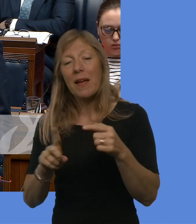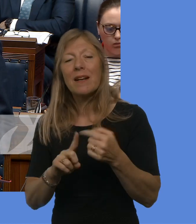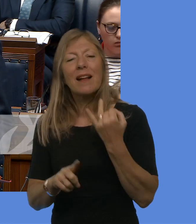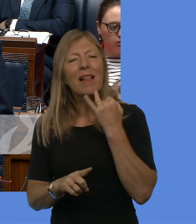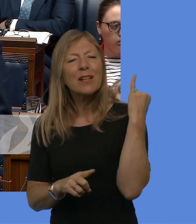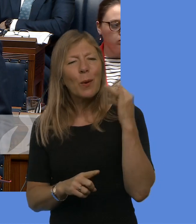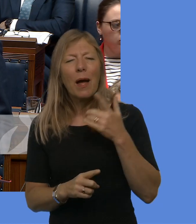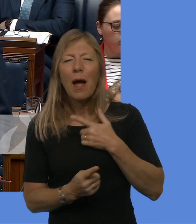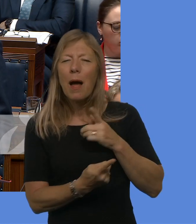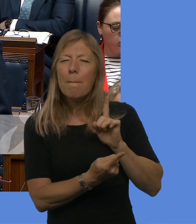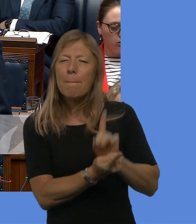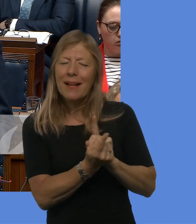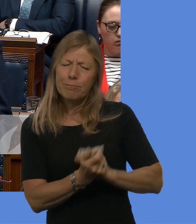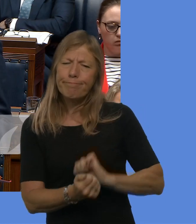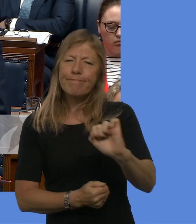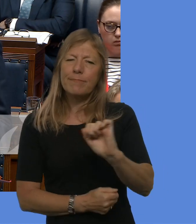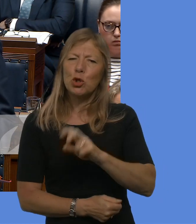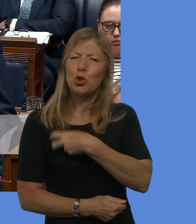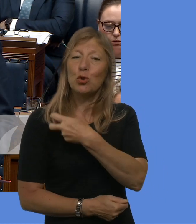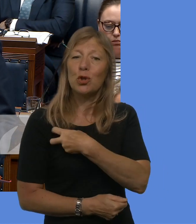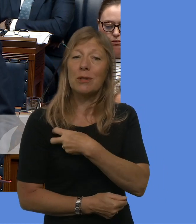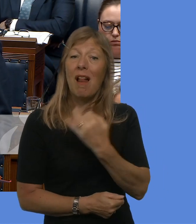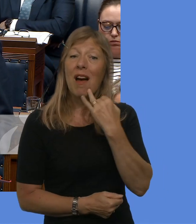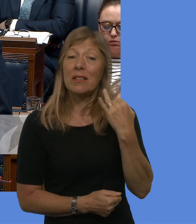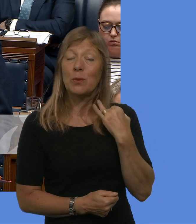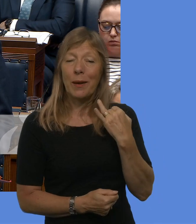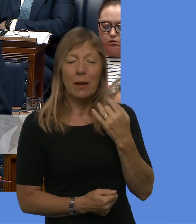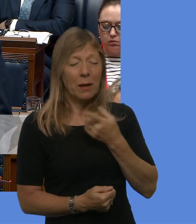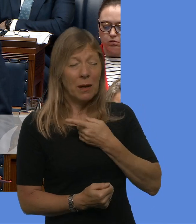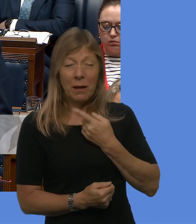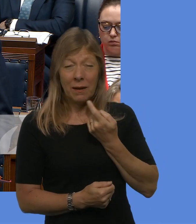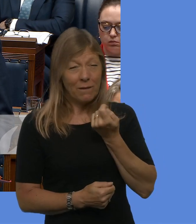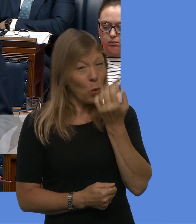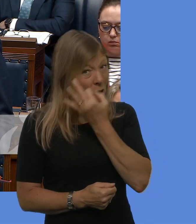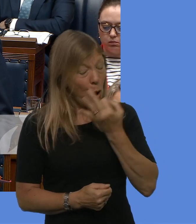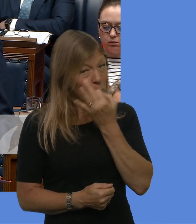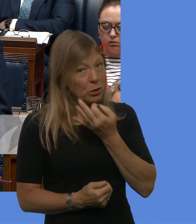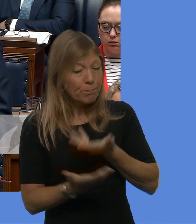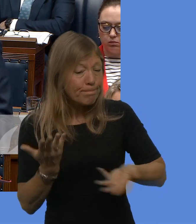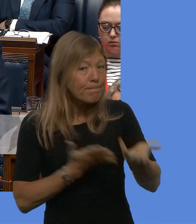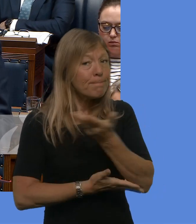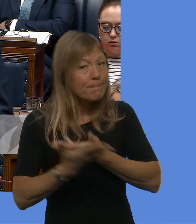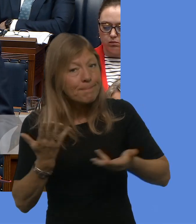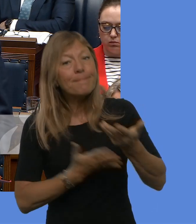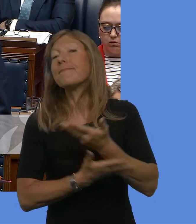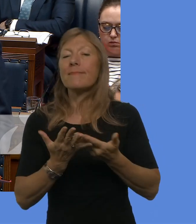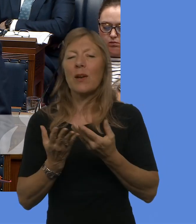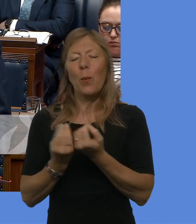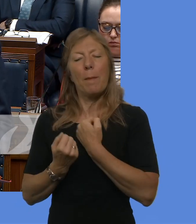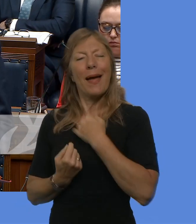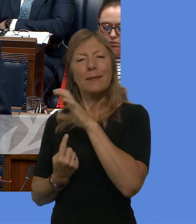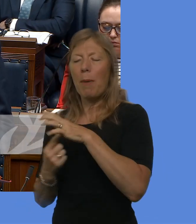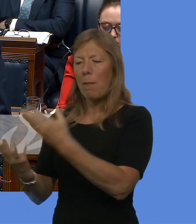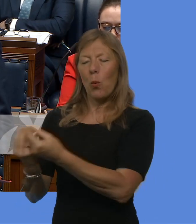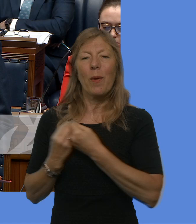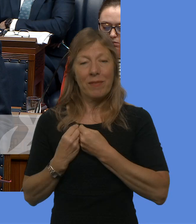I spent a number of hours with the team. I stood up officials within my department and we made progress over the